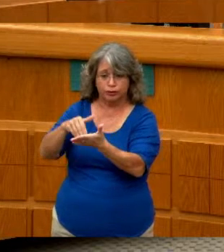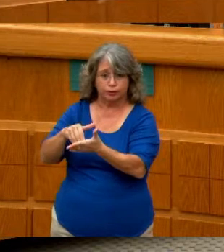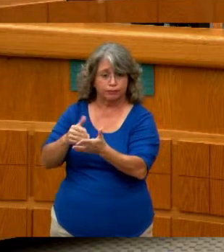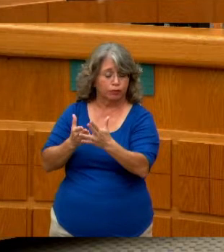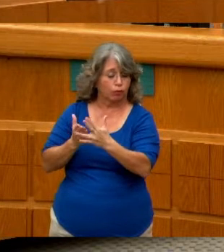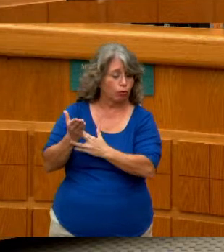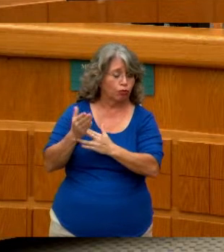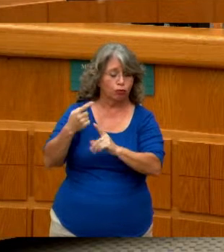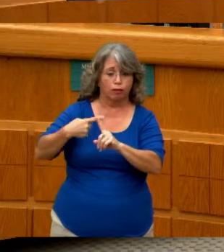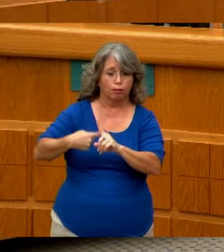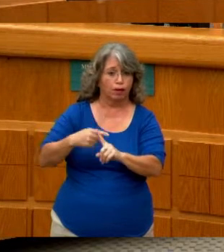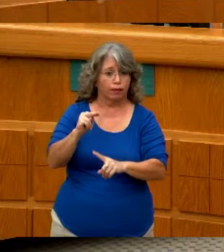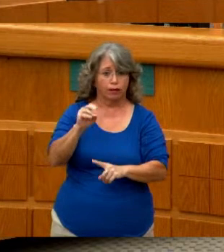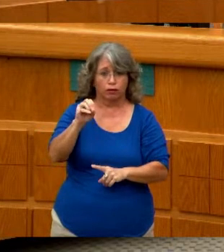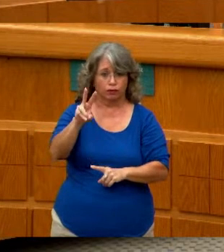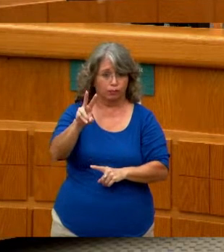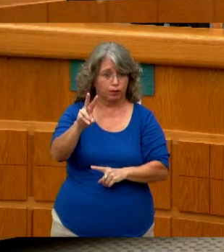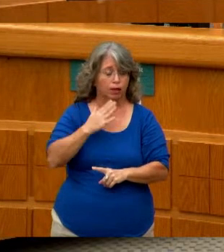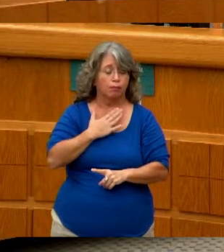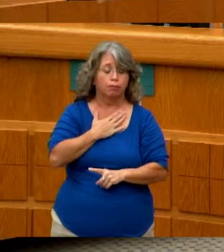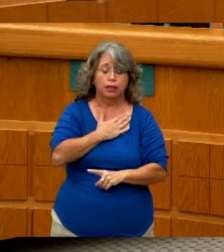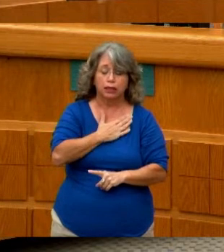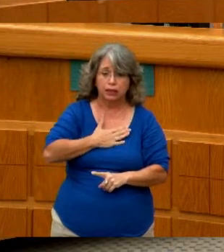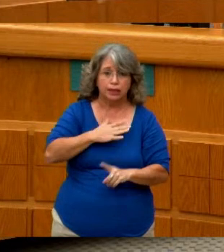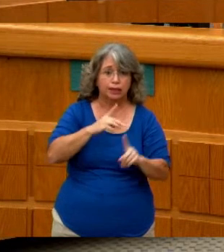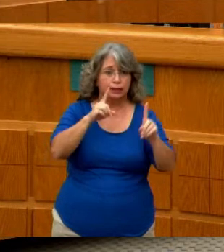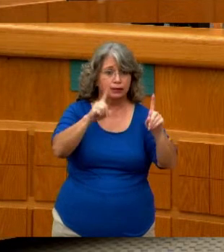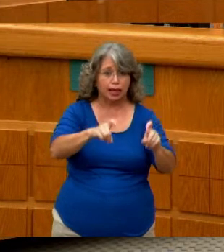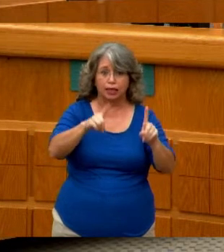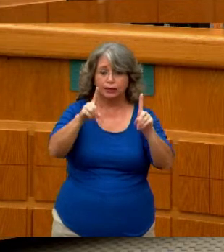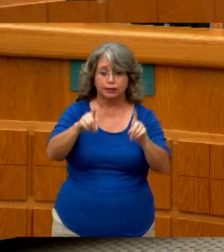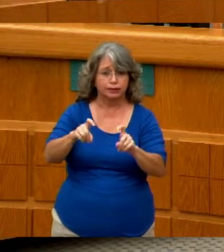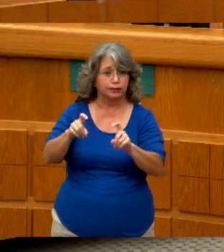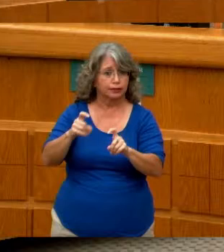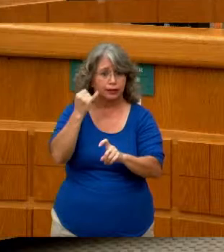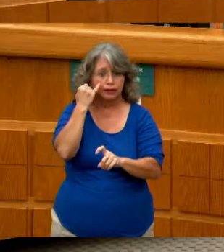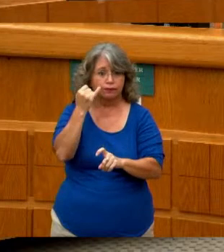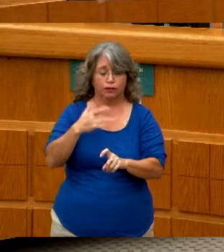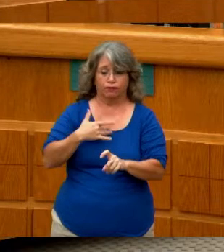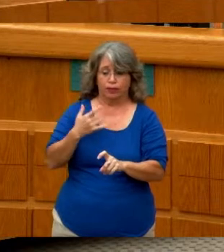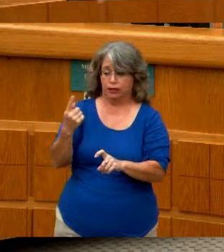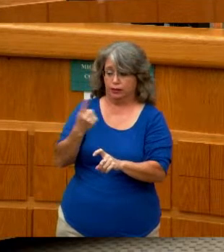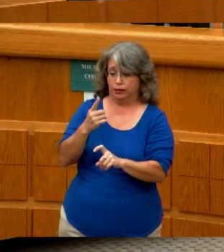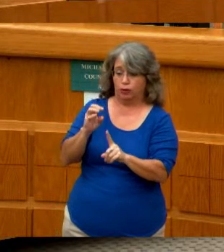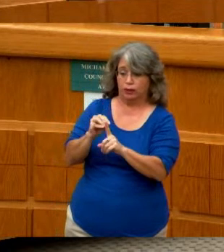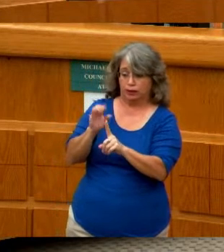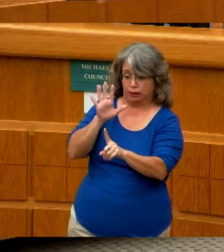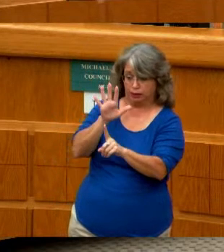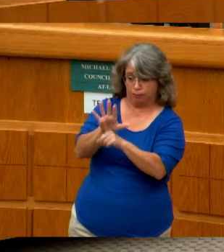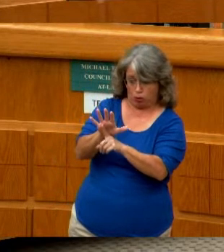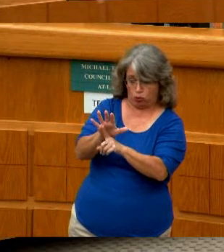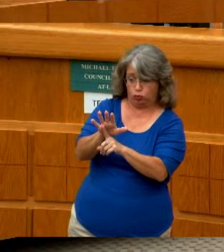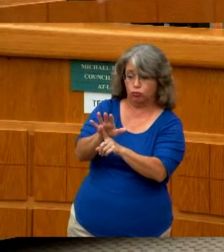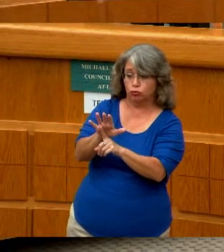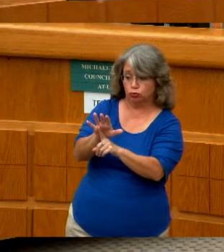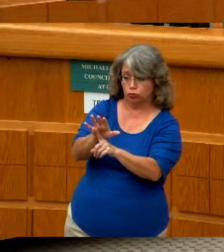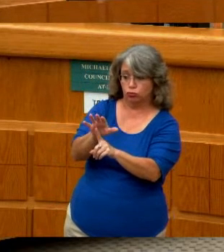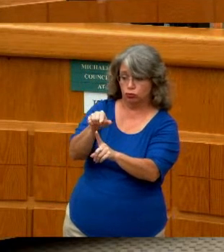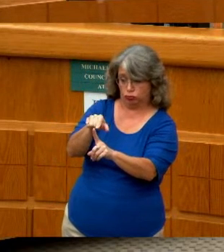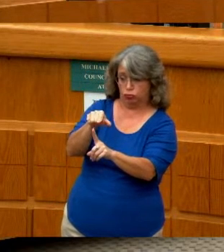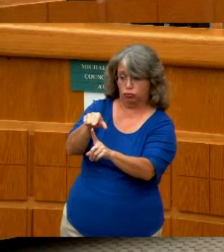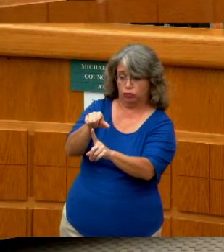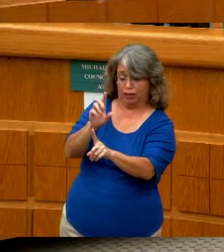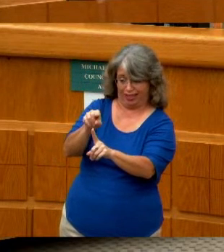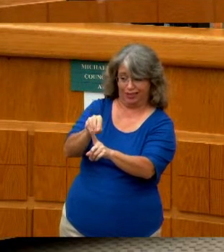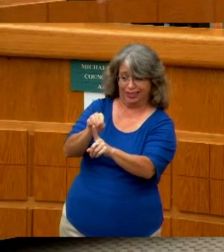the next coming weeks, all the way through the month of November. Please test if you feel like somebody has